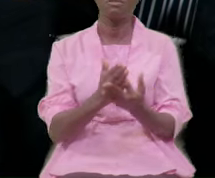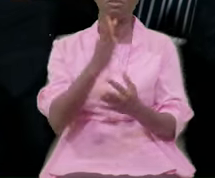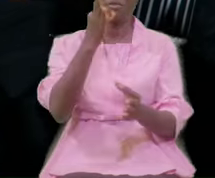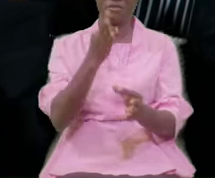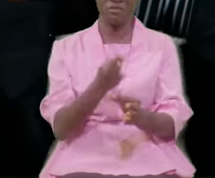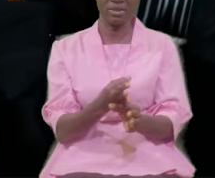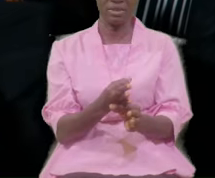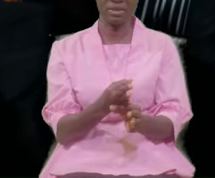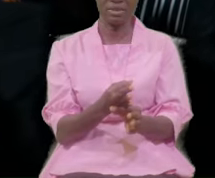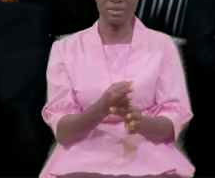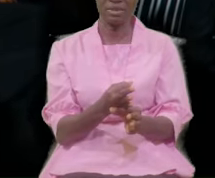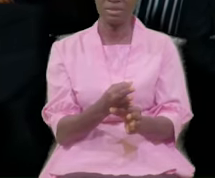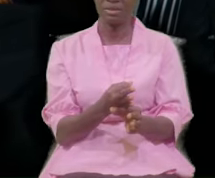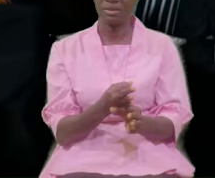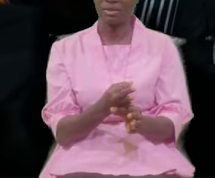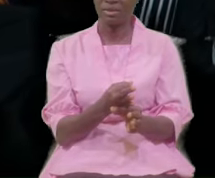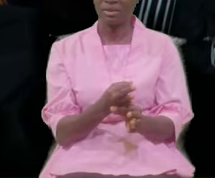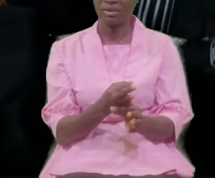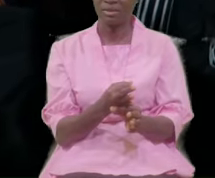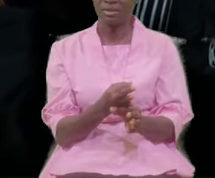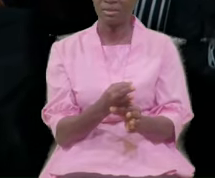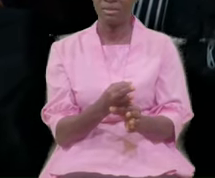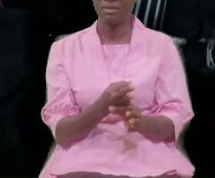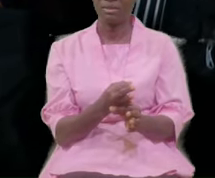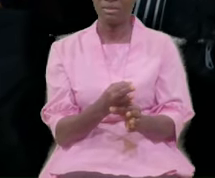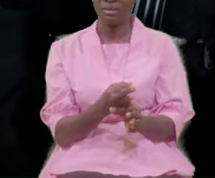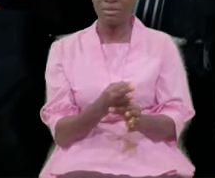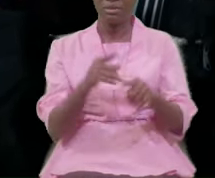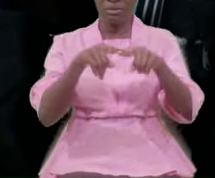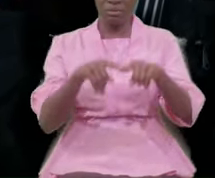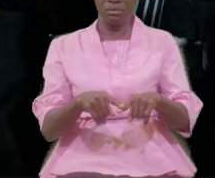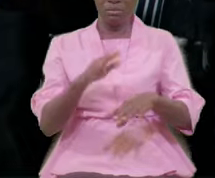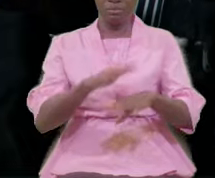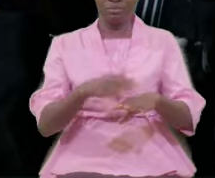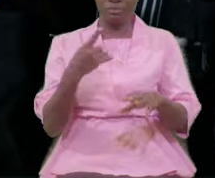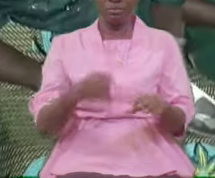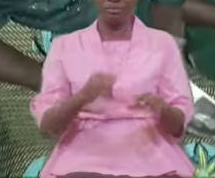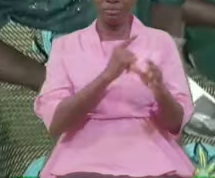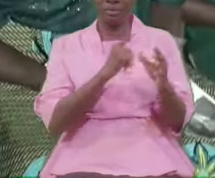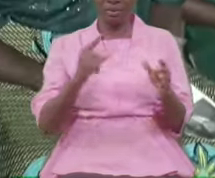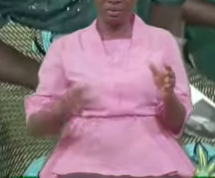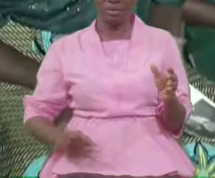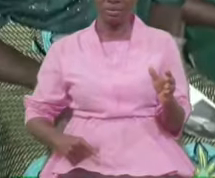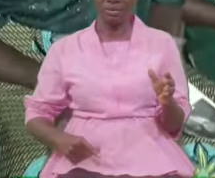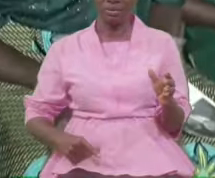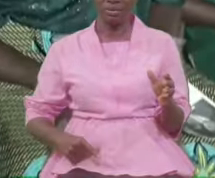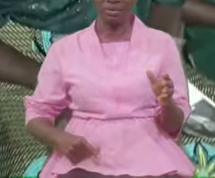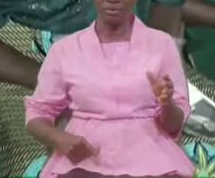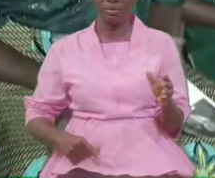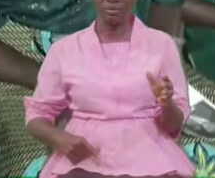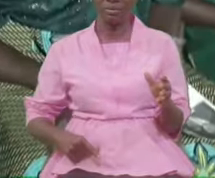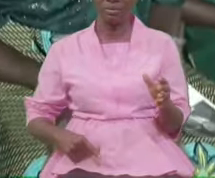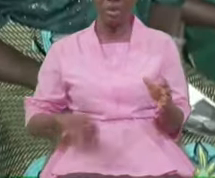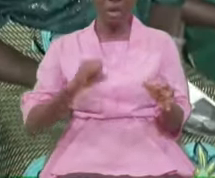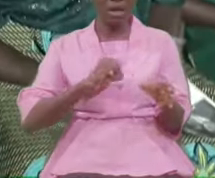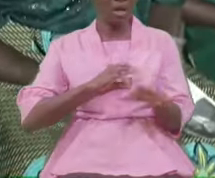p sa pag on the Lord ang iong pag lamang nakasandig sa gin I don't have a